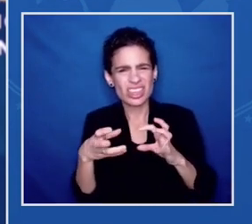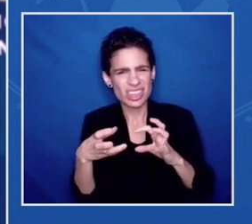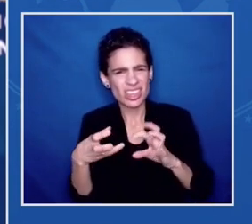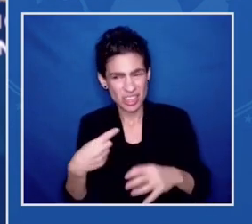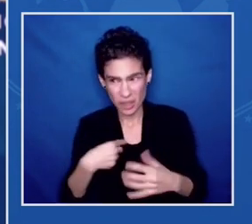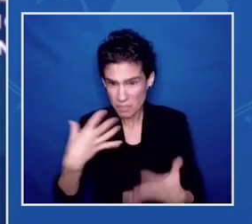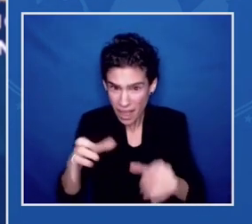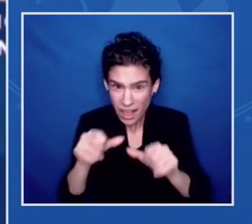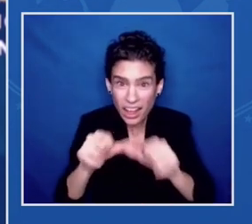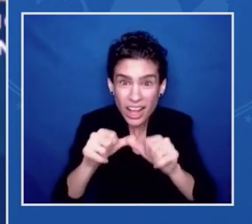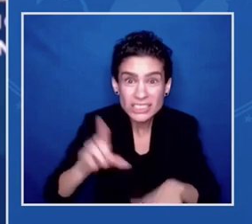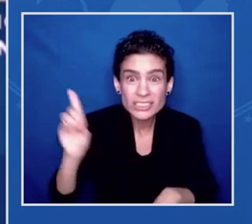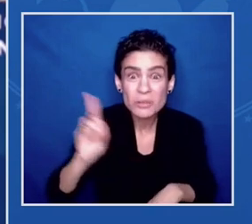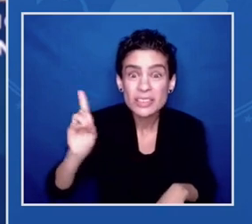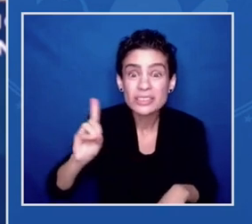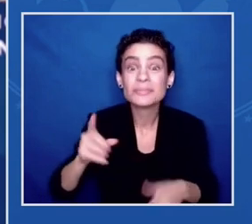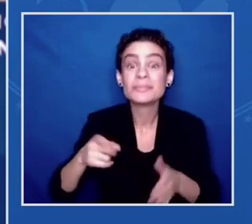to preserve it